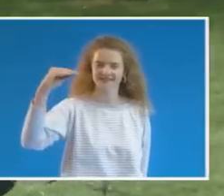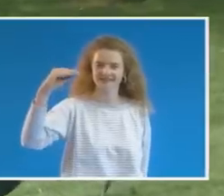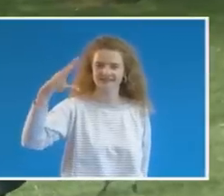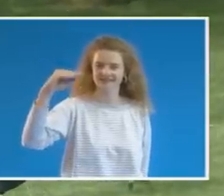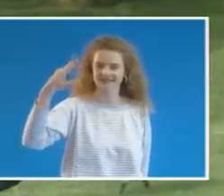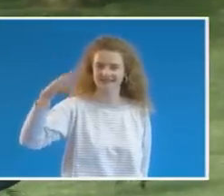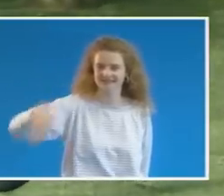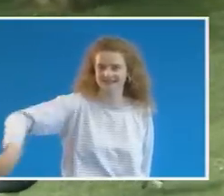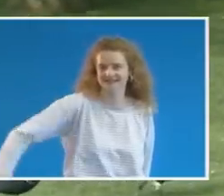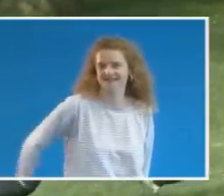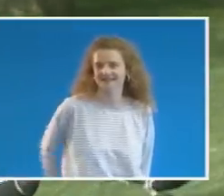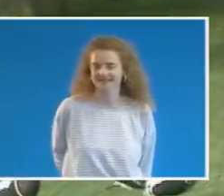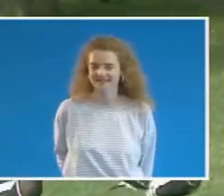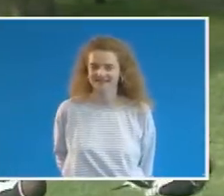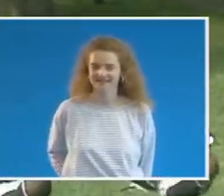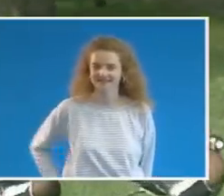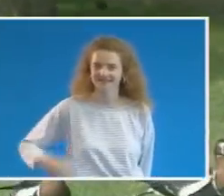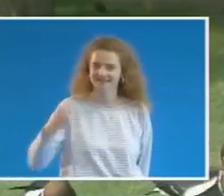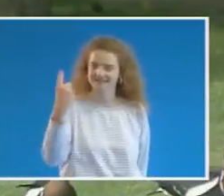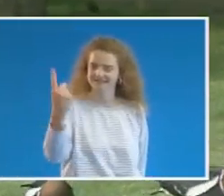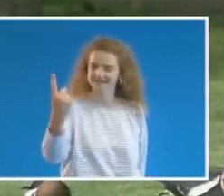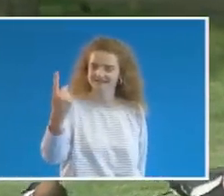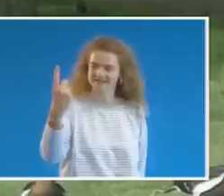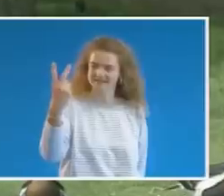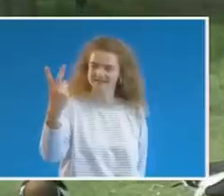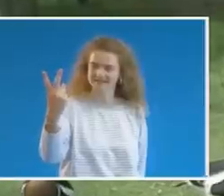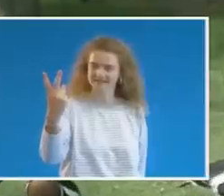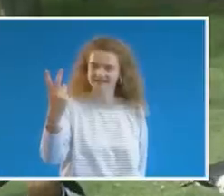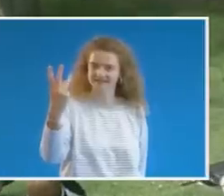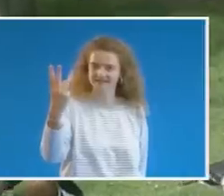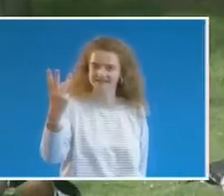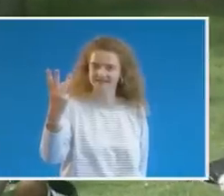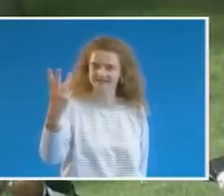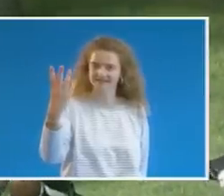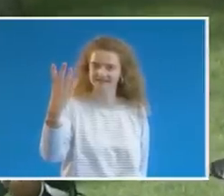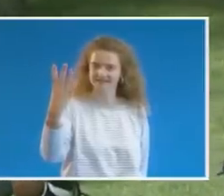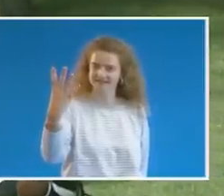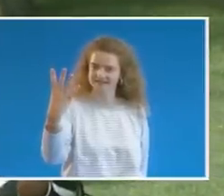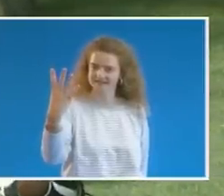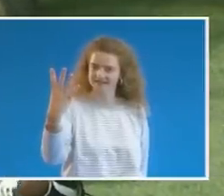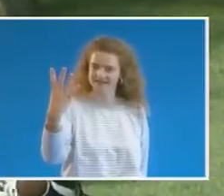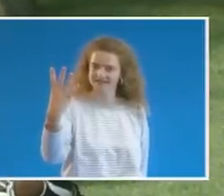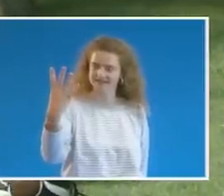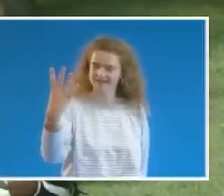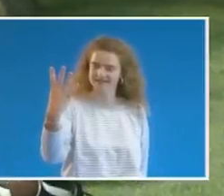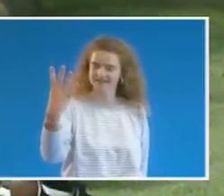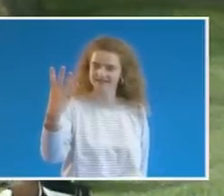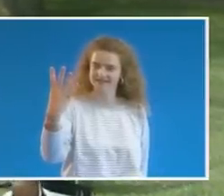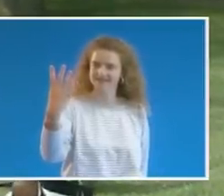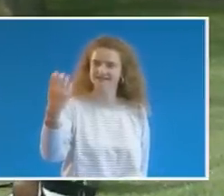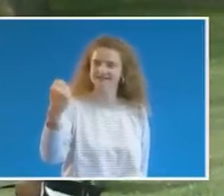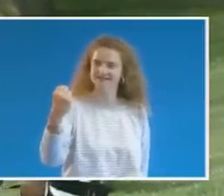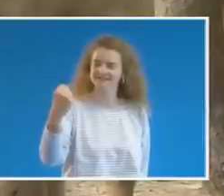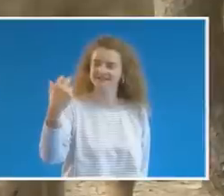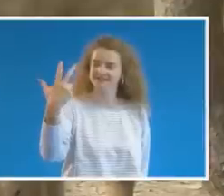One said, cheep, cheep, I must go. One little, two little, three little, four little sparrows,